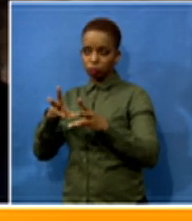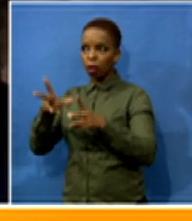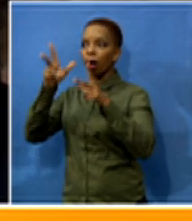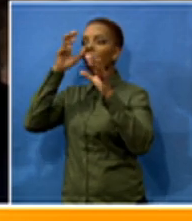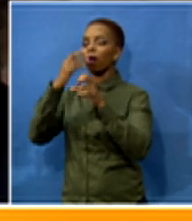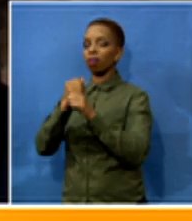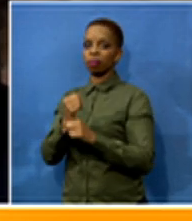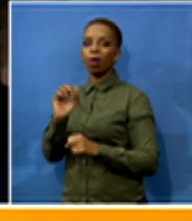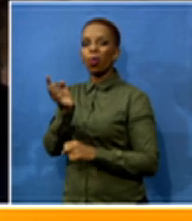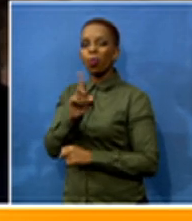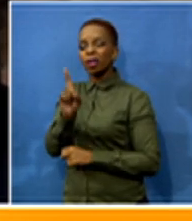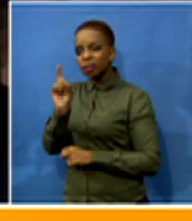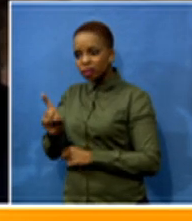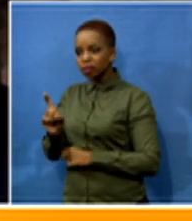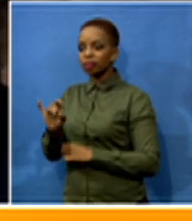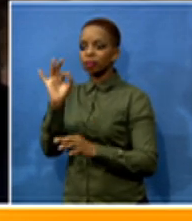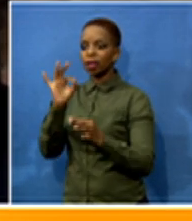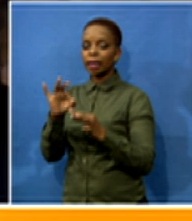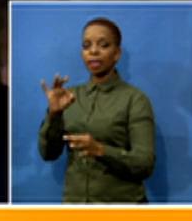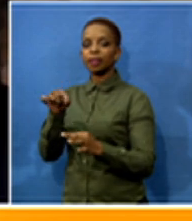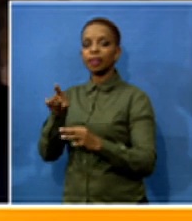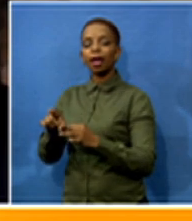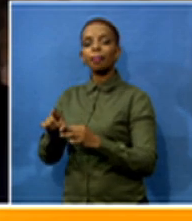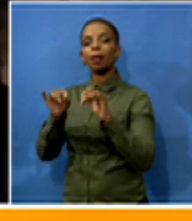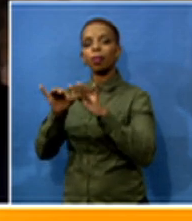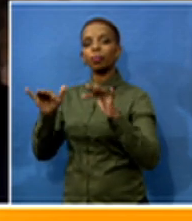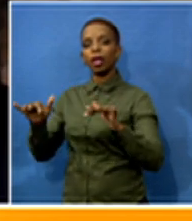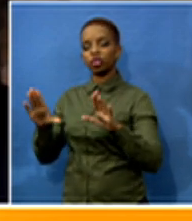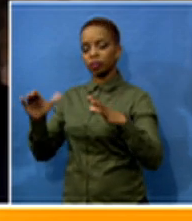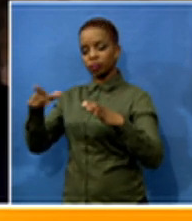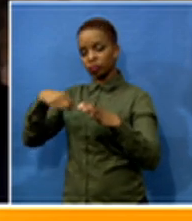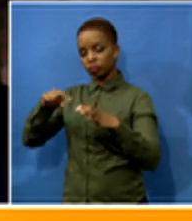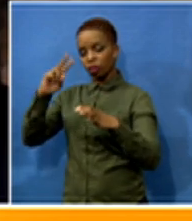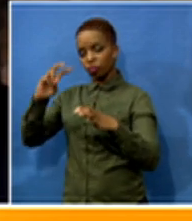understand what exactly the COVID-19 population research is about.